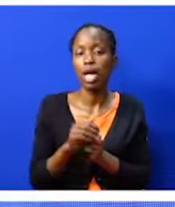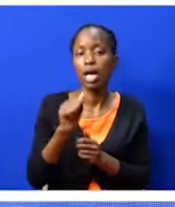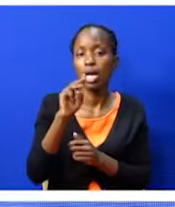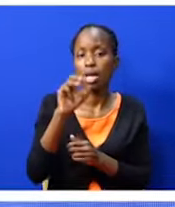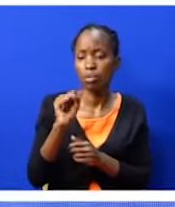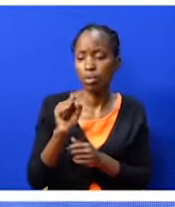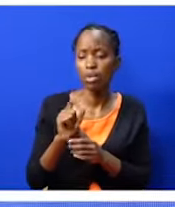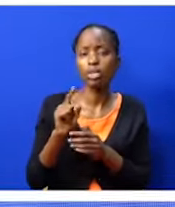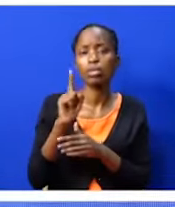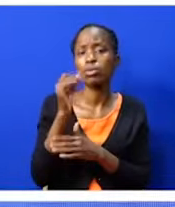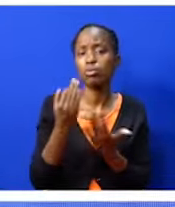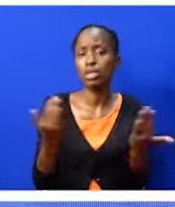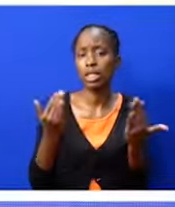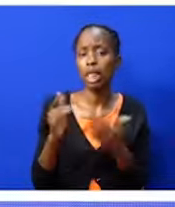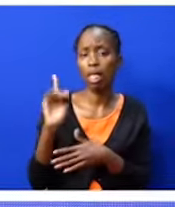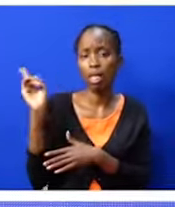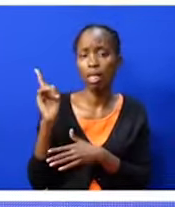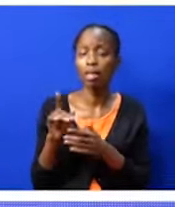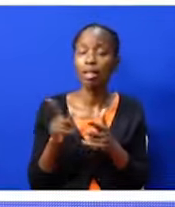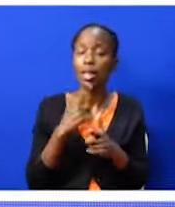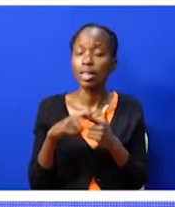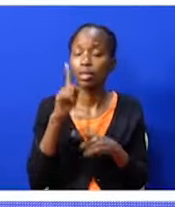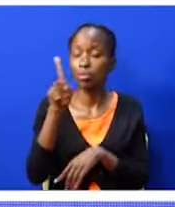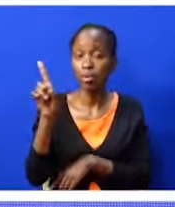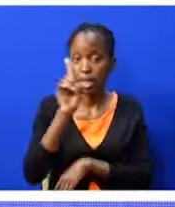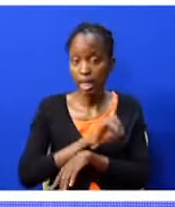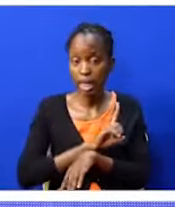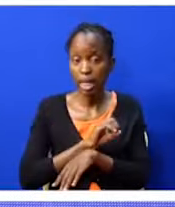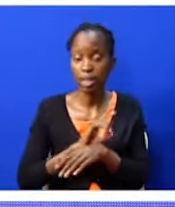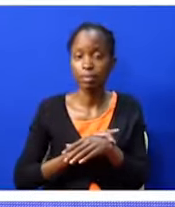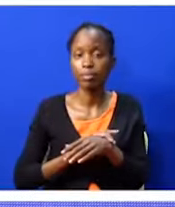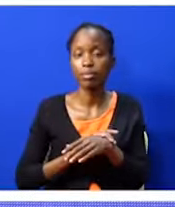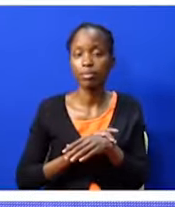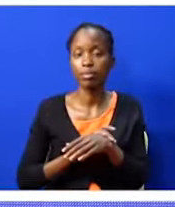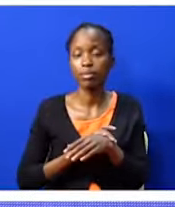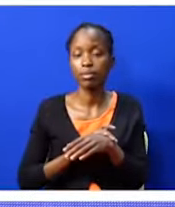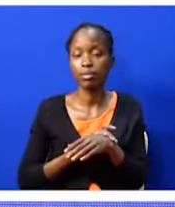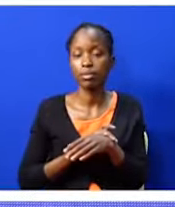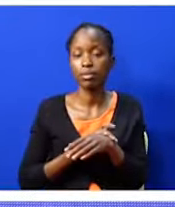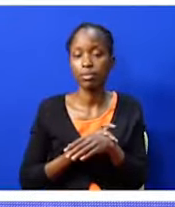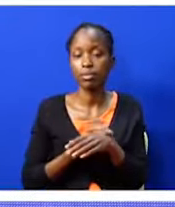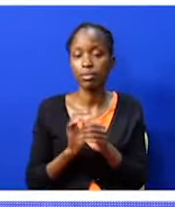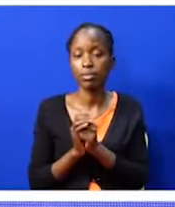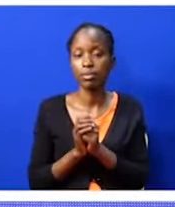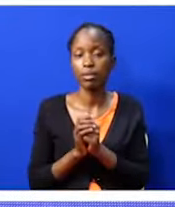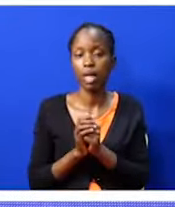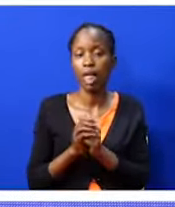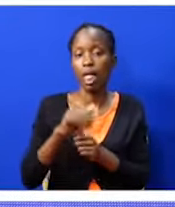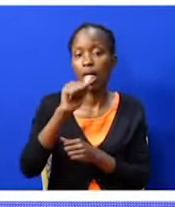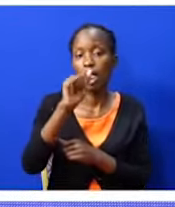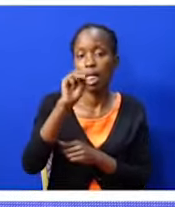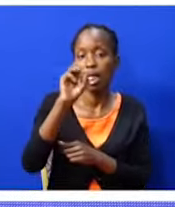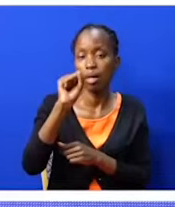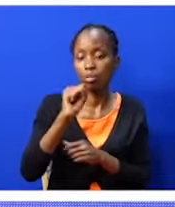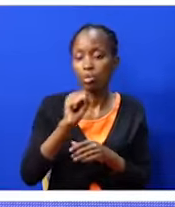are playing. But you know what? One day, the parents moved to another city. They